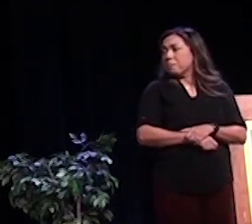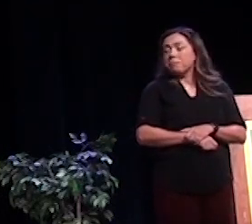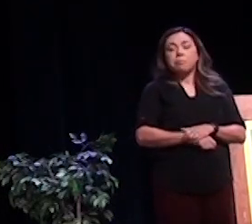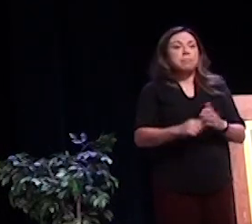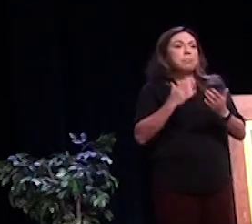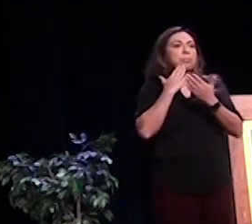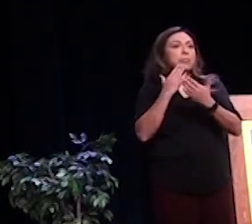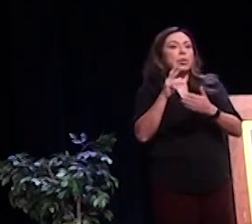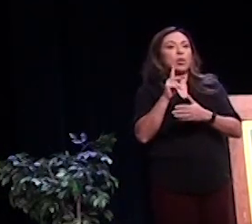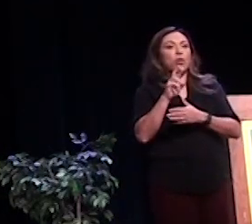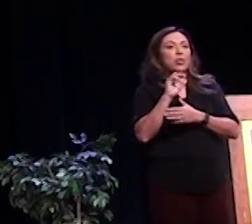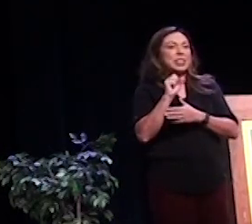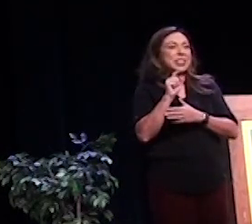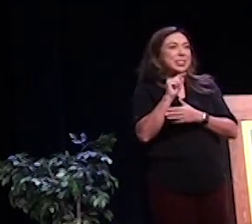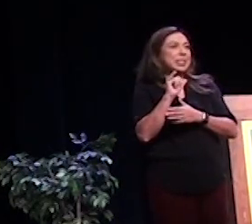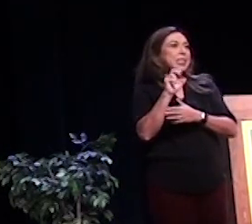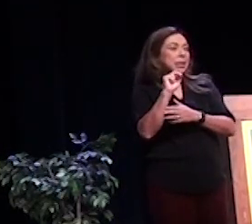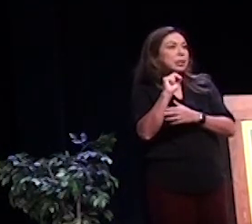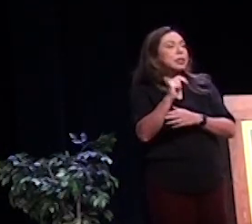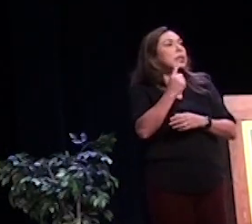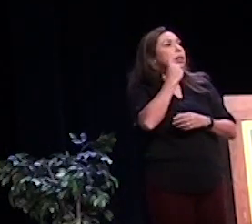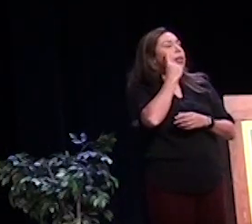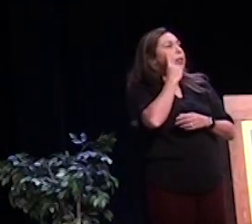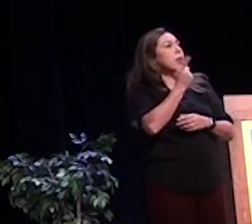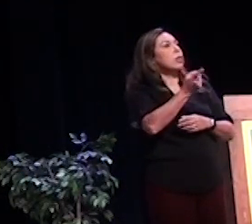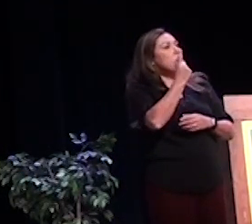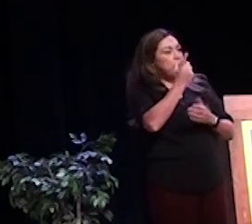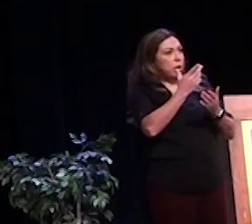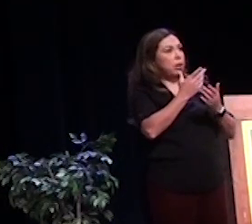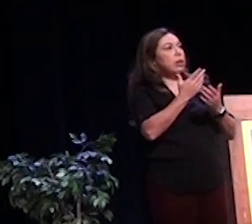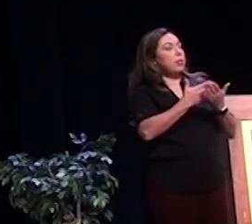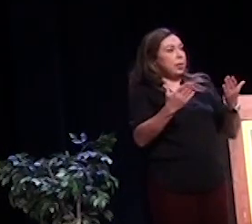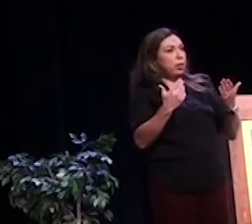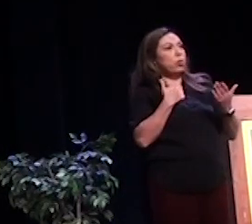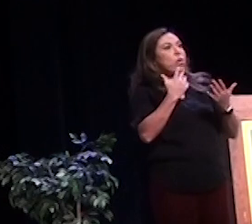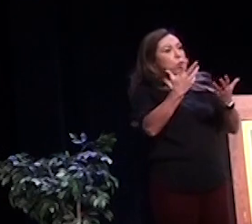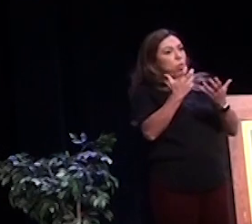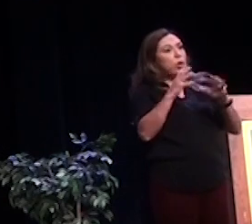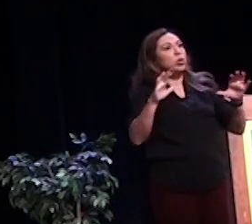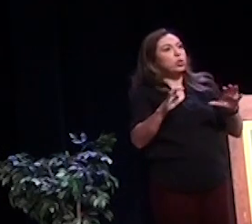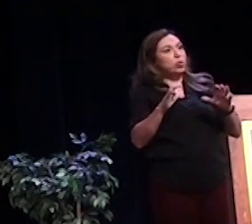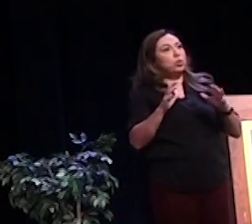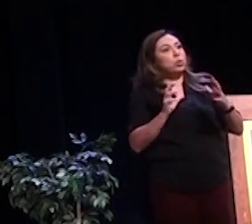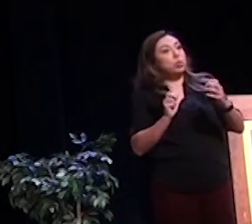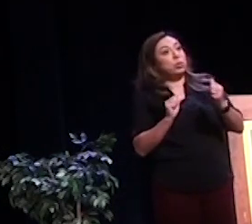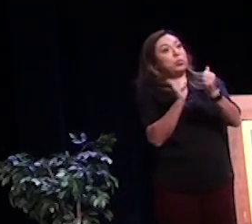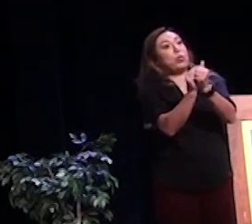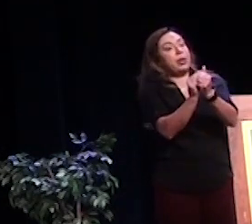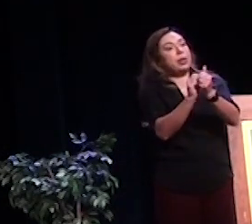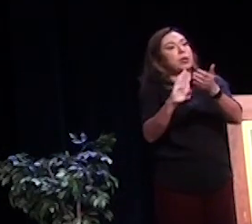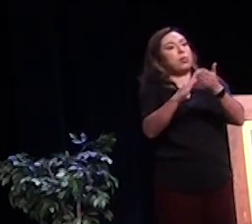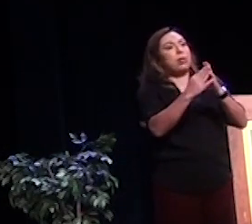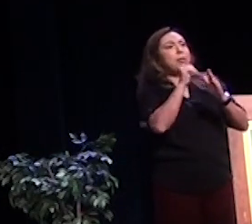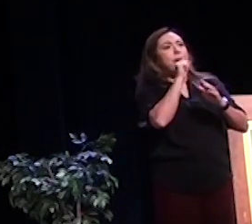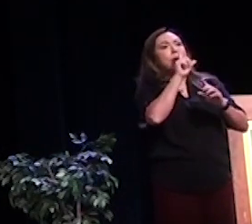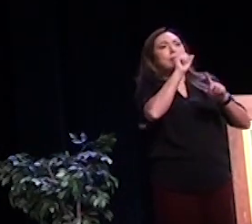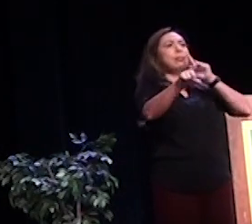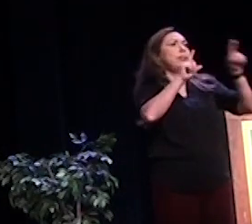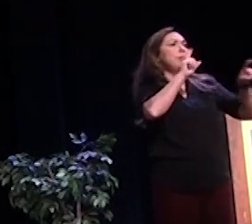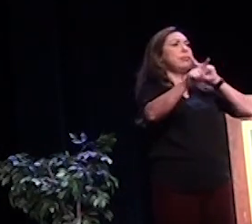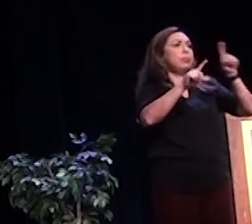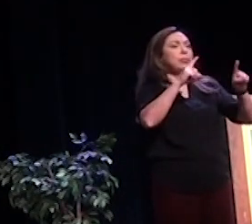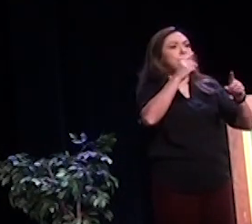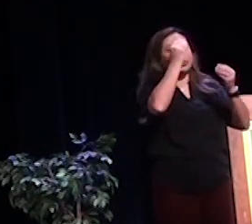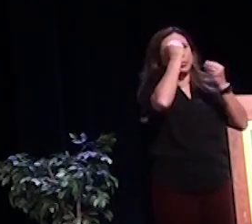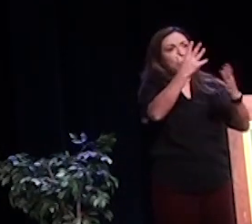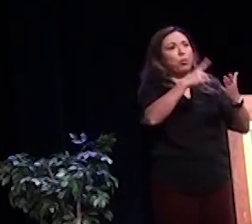Thank you, Kristen. I think one thing that we heard the last panel was we want to do things with community, not tell community what they need. And I think that's a